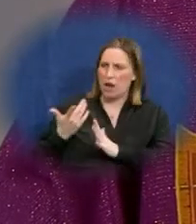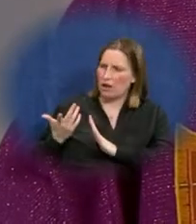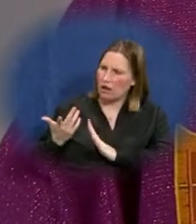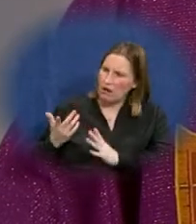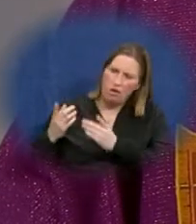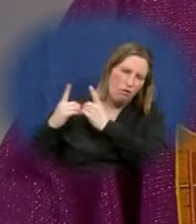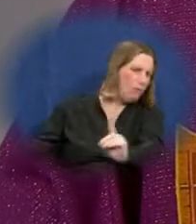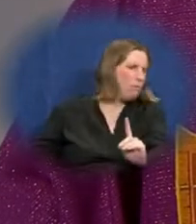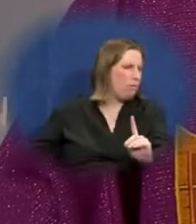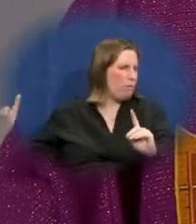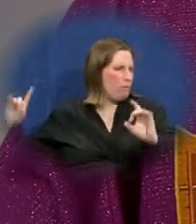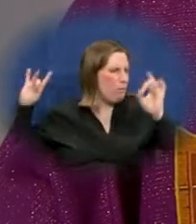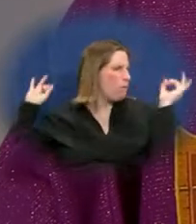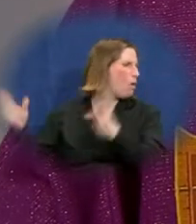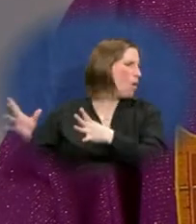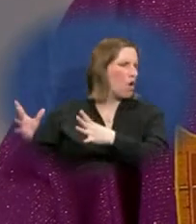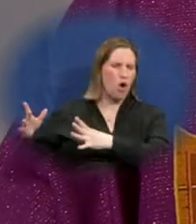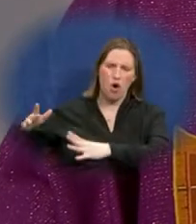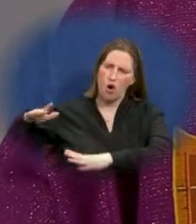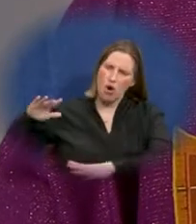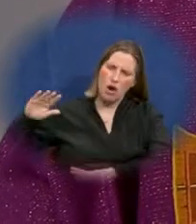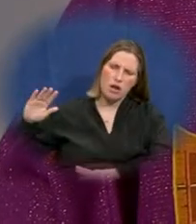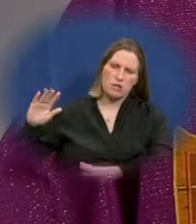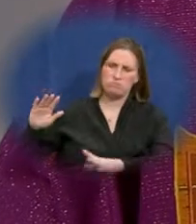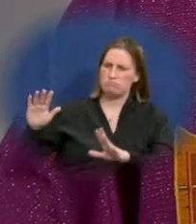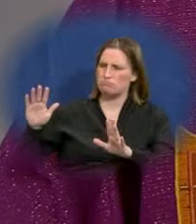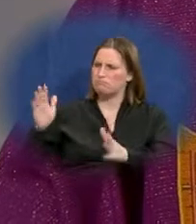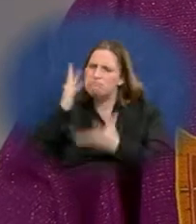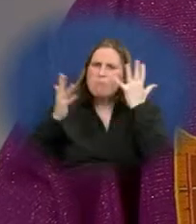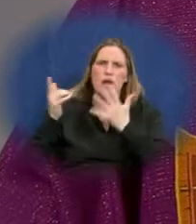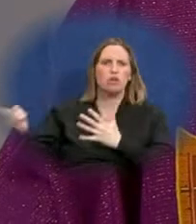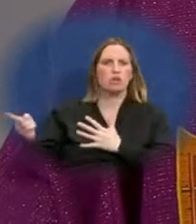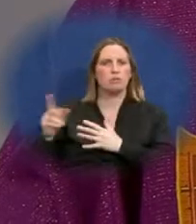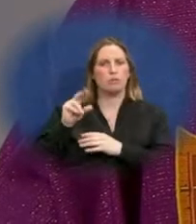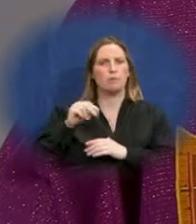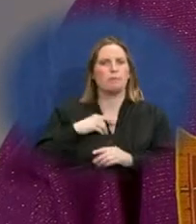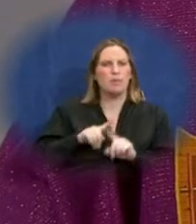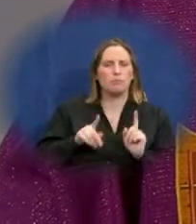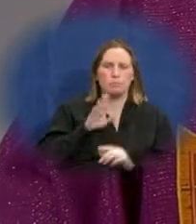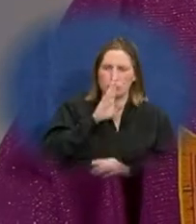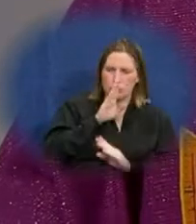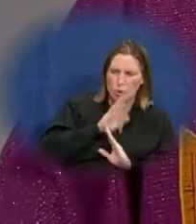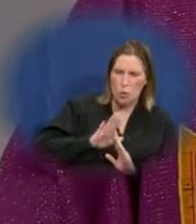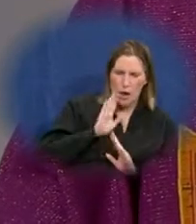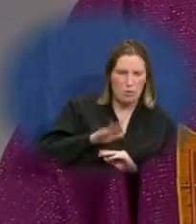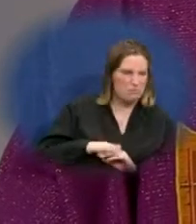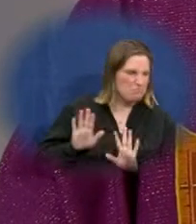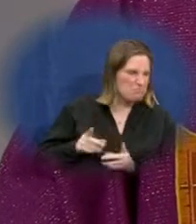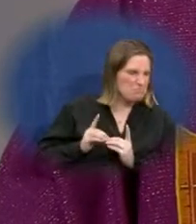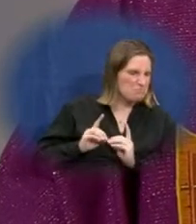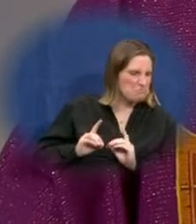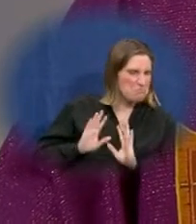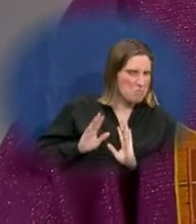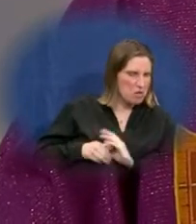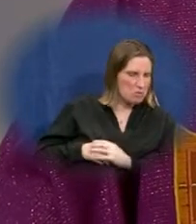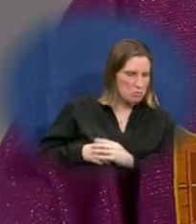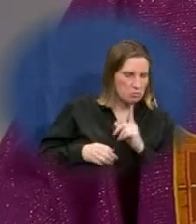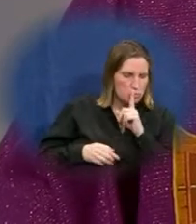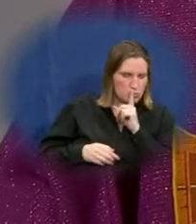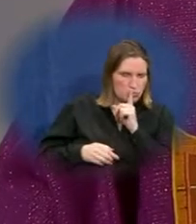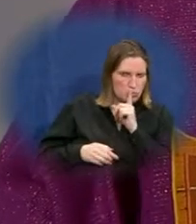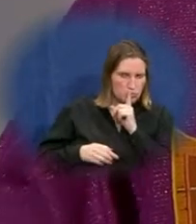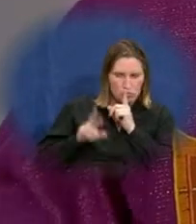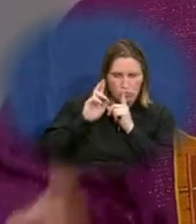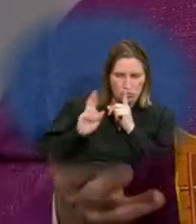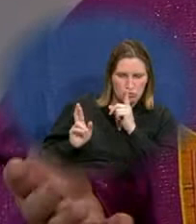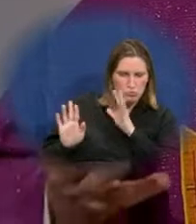situation of divorce and humiliation, but to do so very quietly, very kindly, respecting her and being